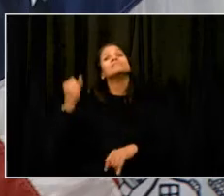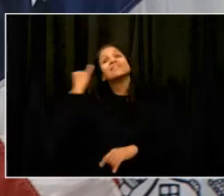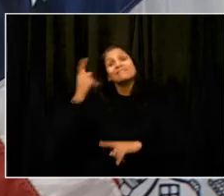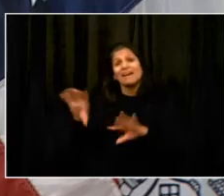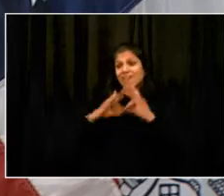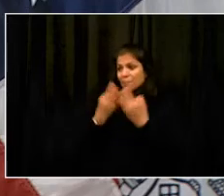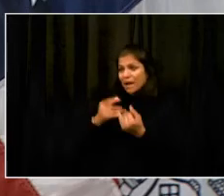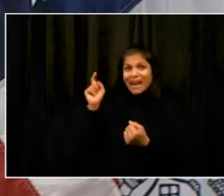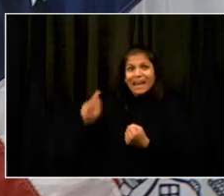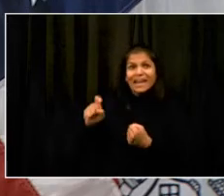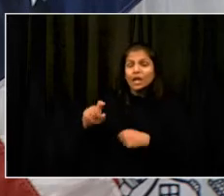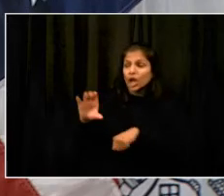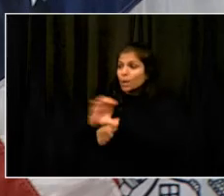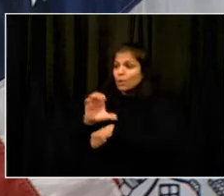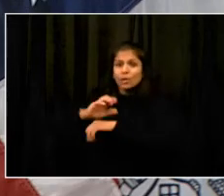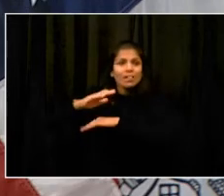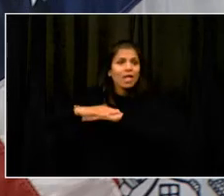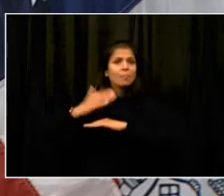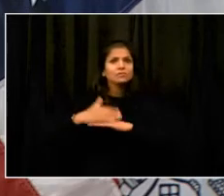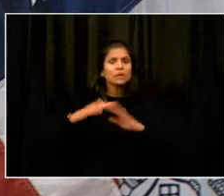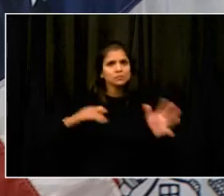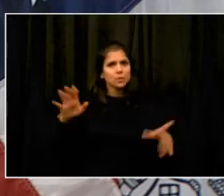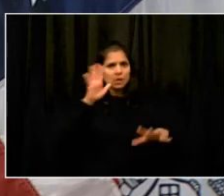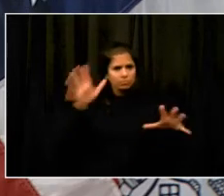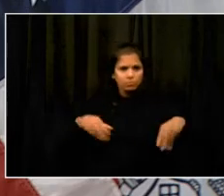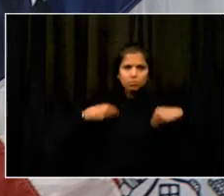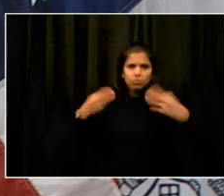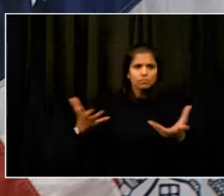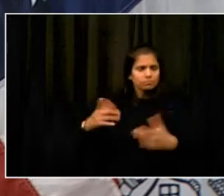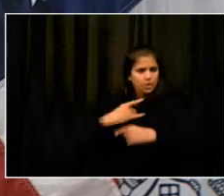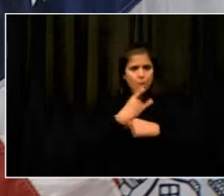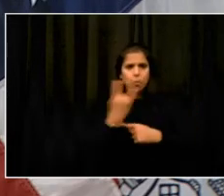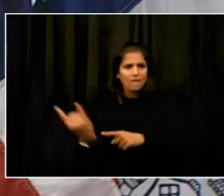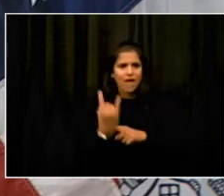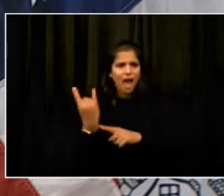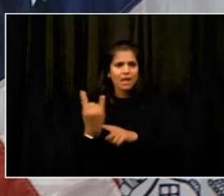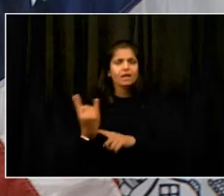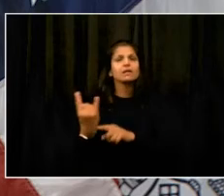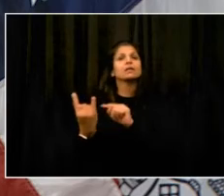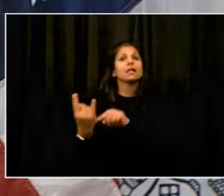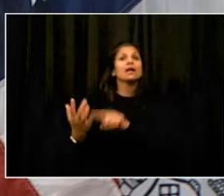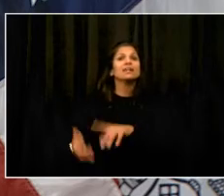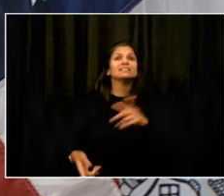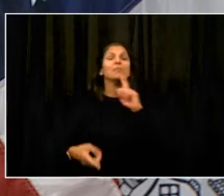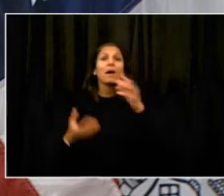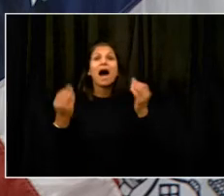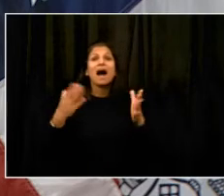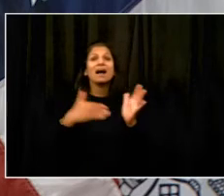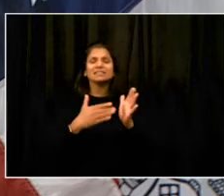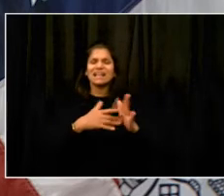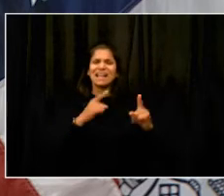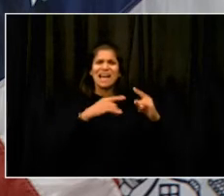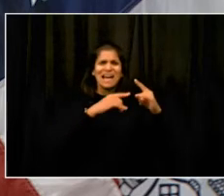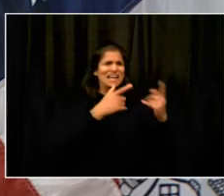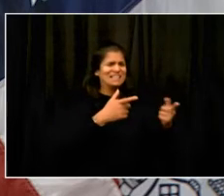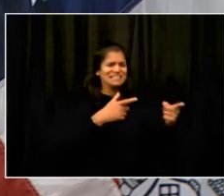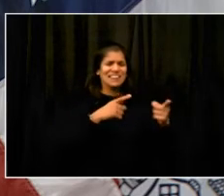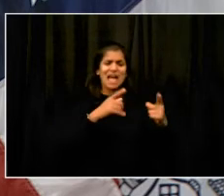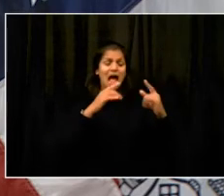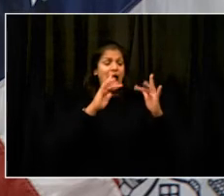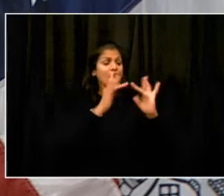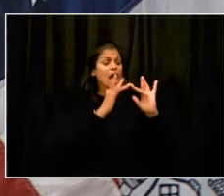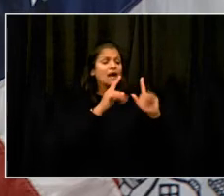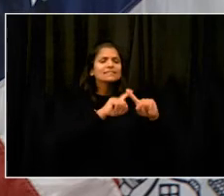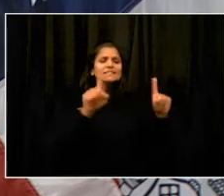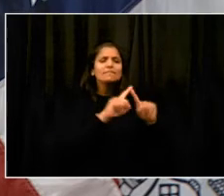internet providers. We sent tech support folks right out into the shelters. That's the way to address the right now question. To